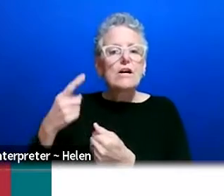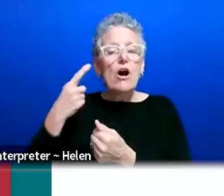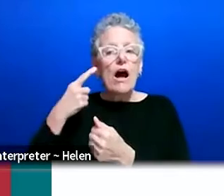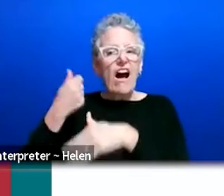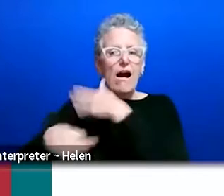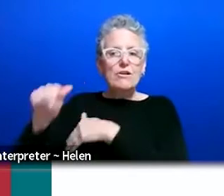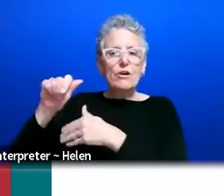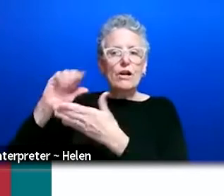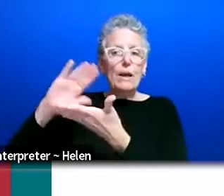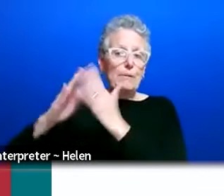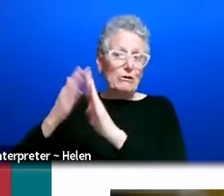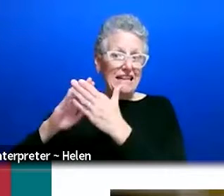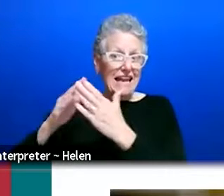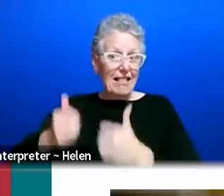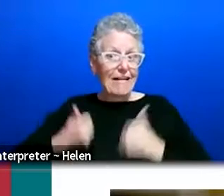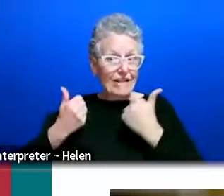Living.